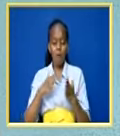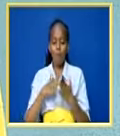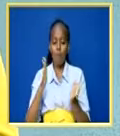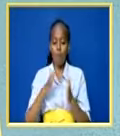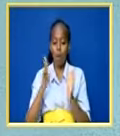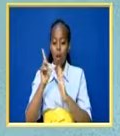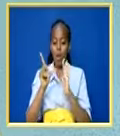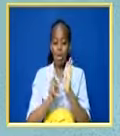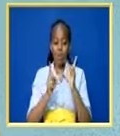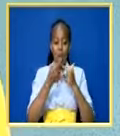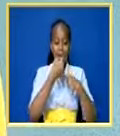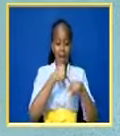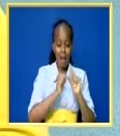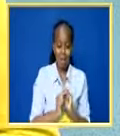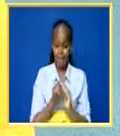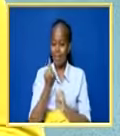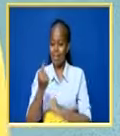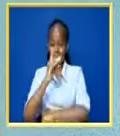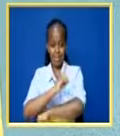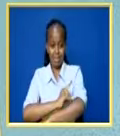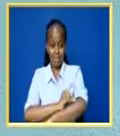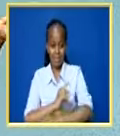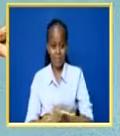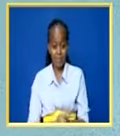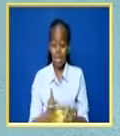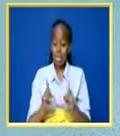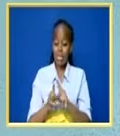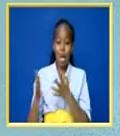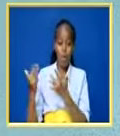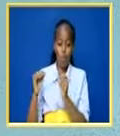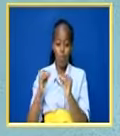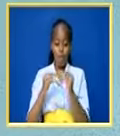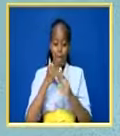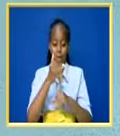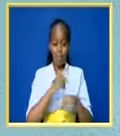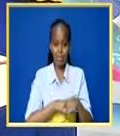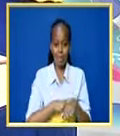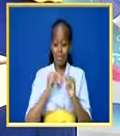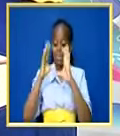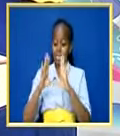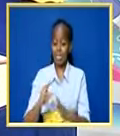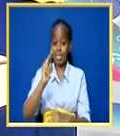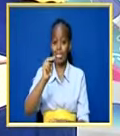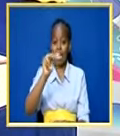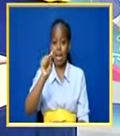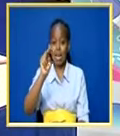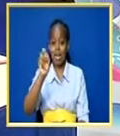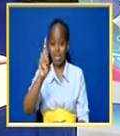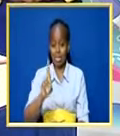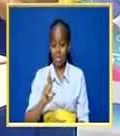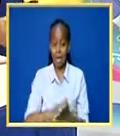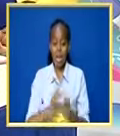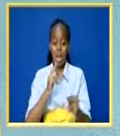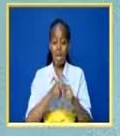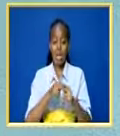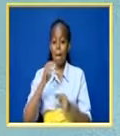coming each and every day. And we hope we're going to see you next time. This is Teacher Nancy Nasa. Yes. My